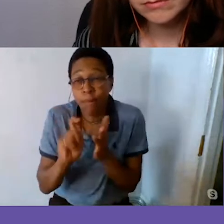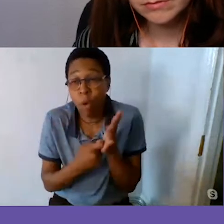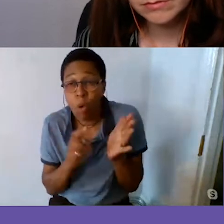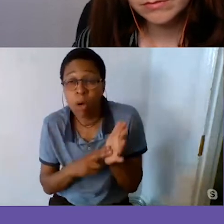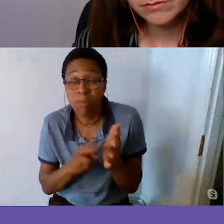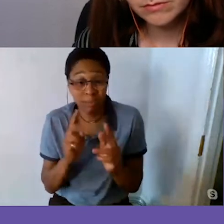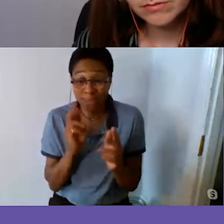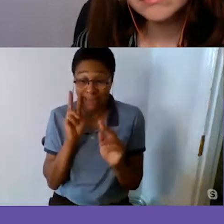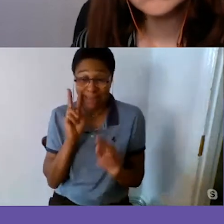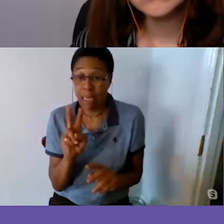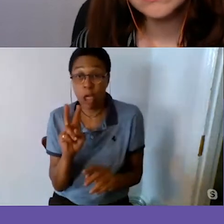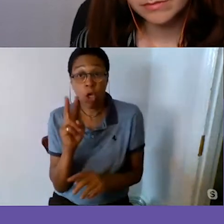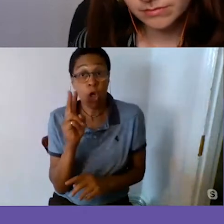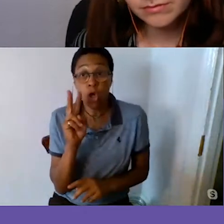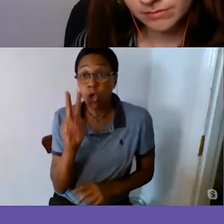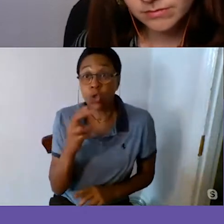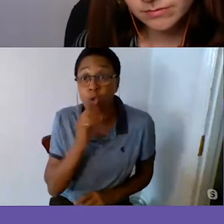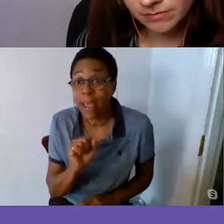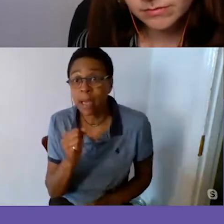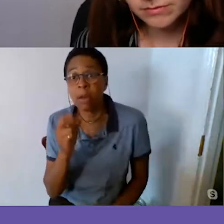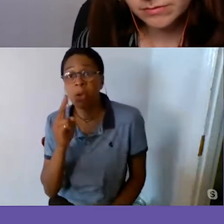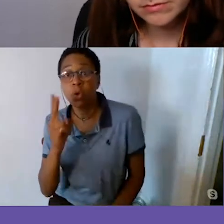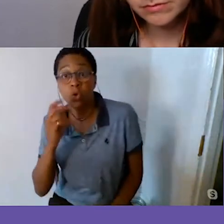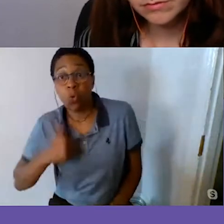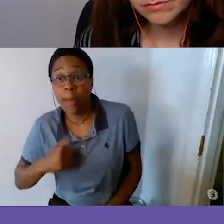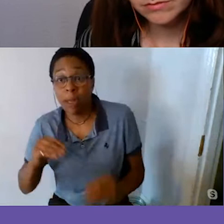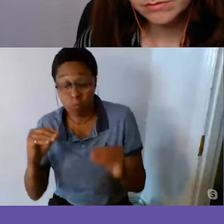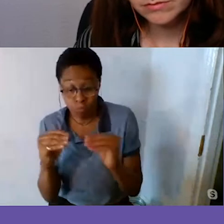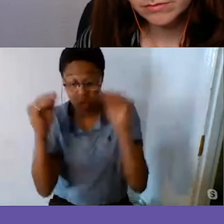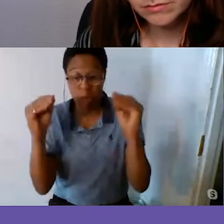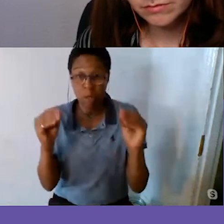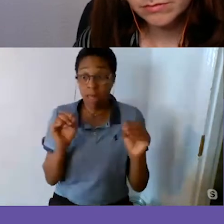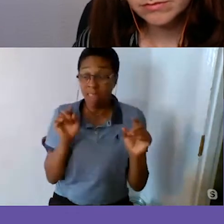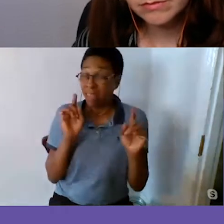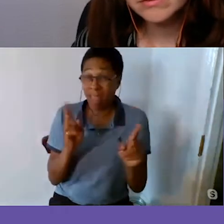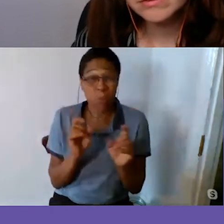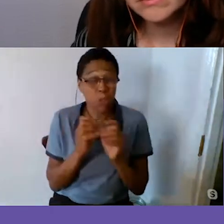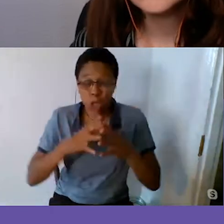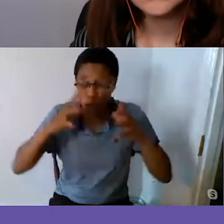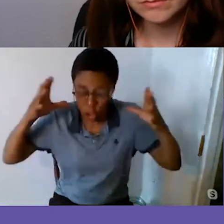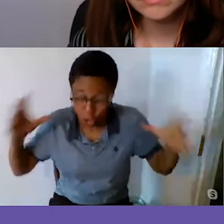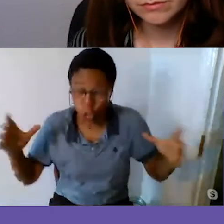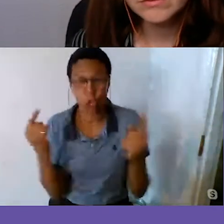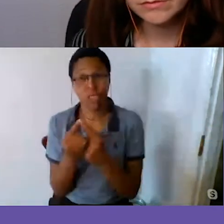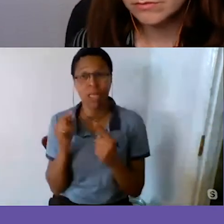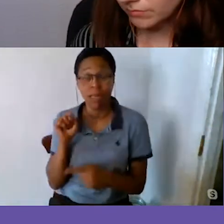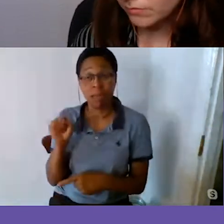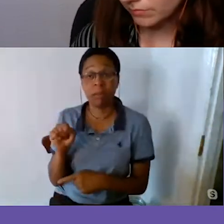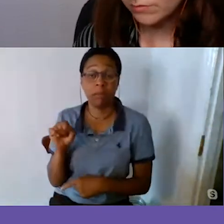women kissing on screen was, like, a really big thing, and a really big thing for, like, closeted, like, queers in the region.